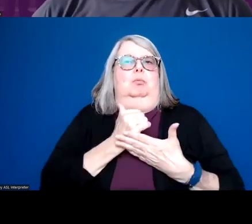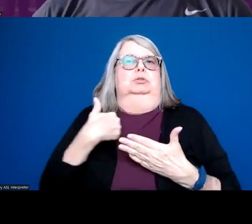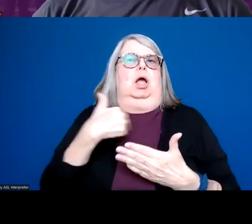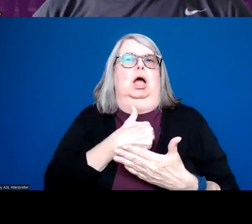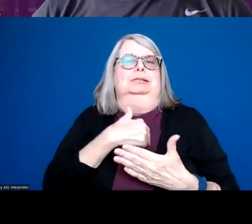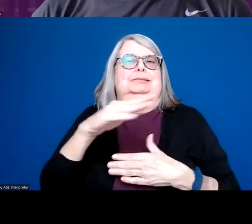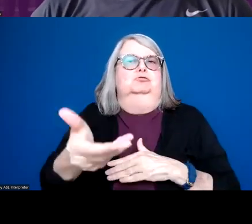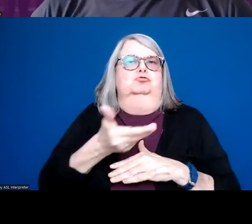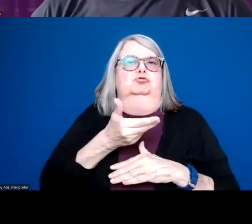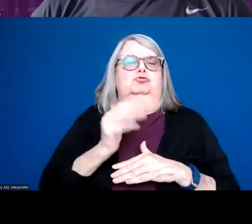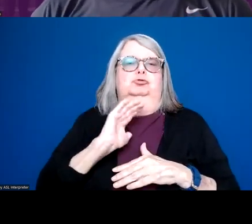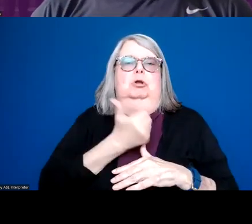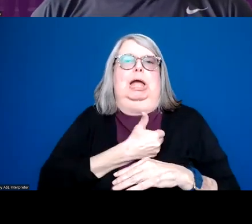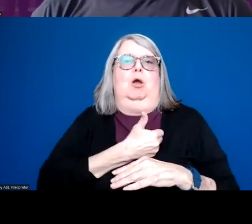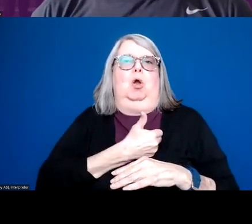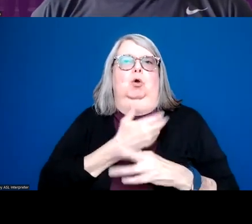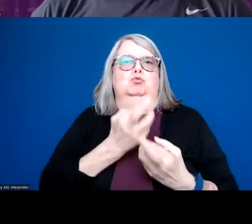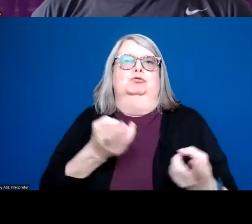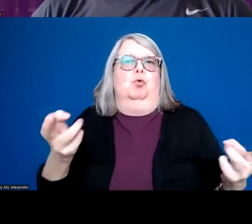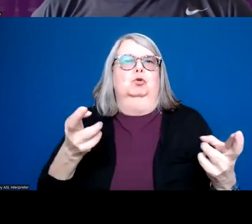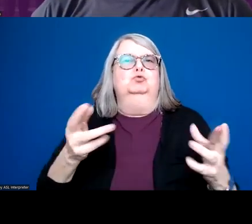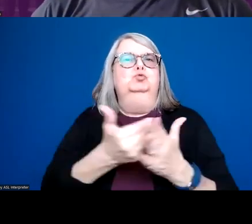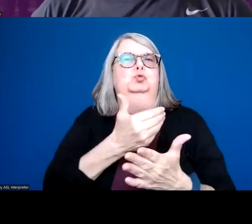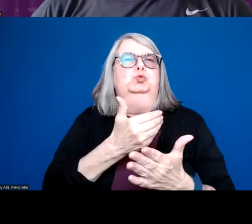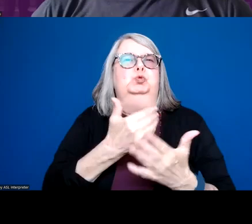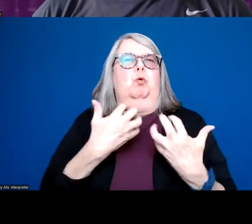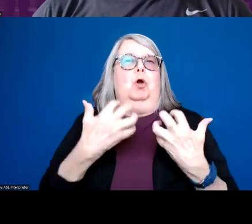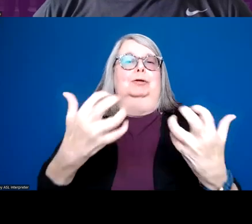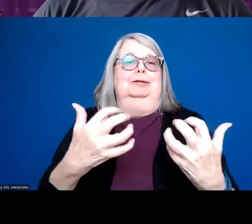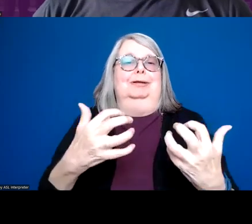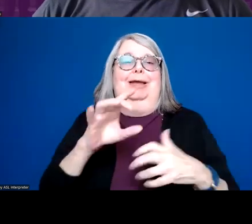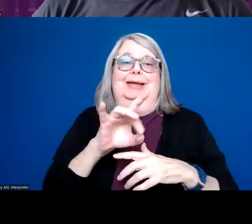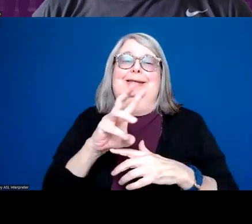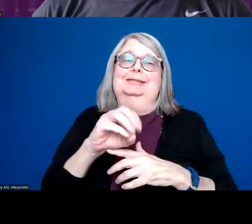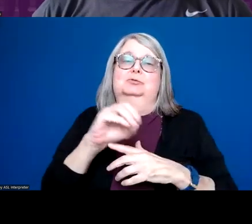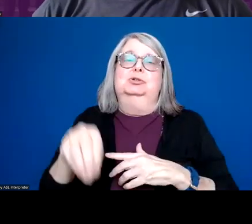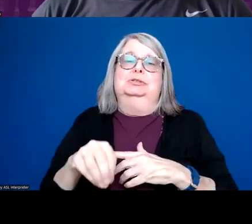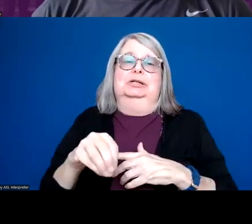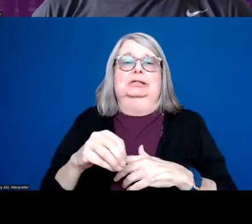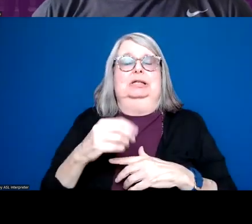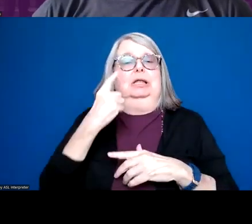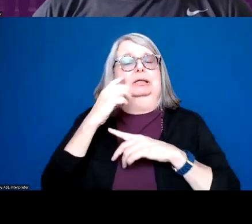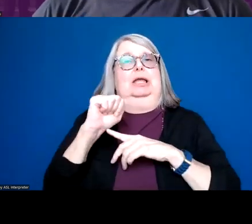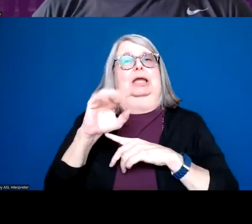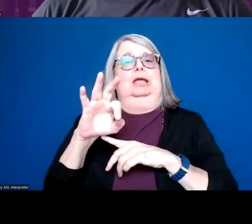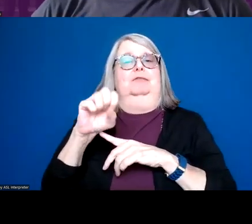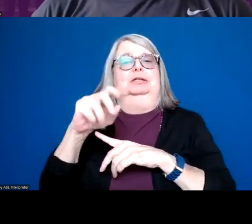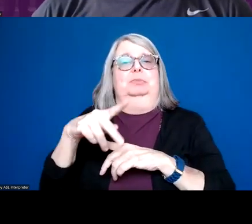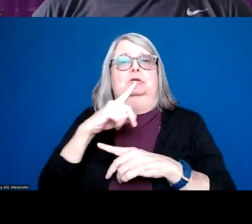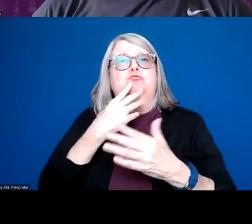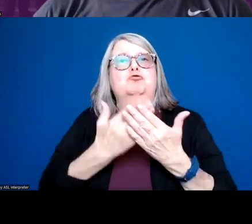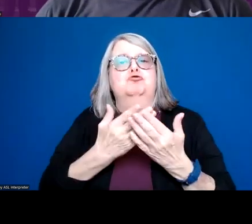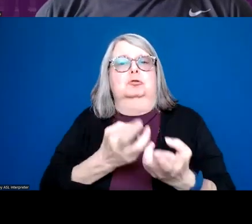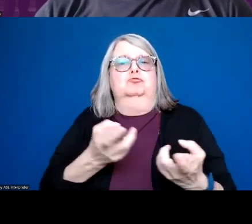resources to newer audiences. And 86% agreed that they viewed AFSP as a relevant resource for the